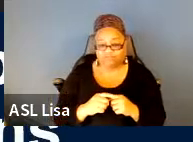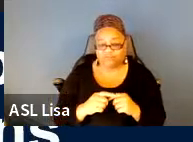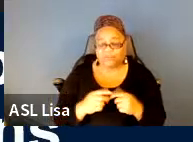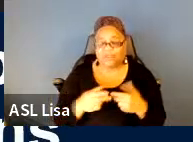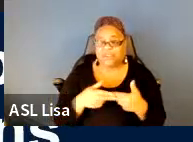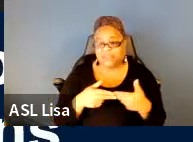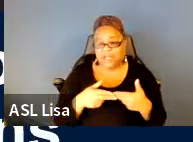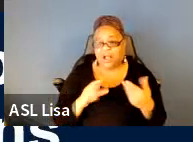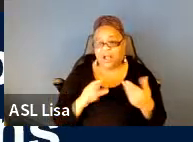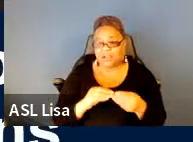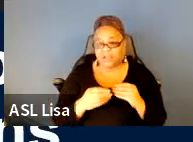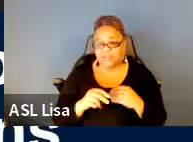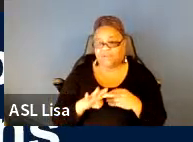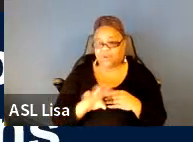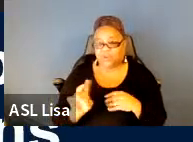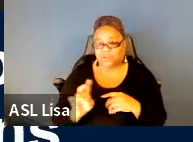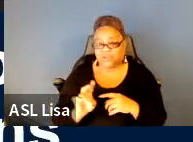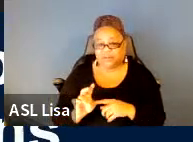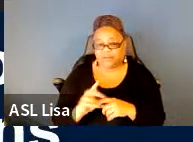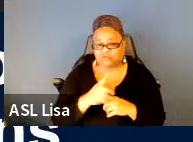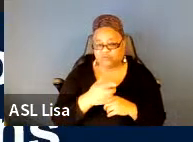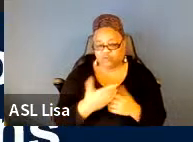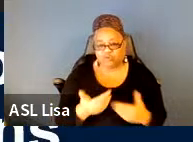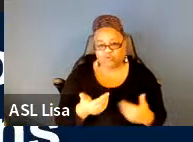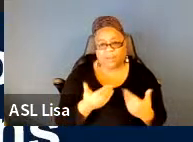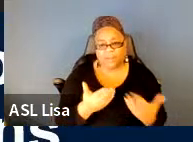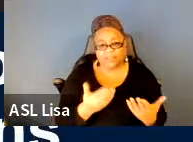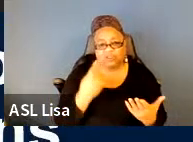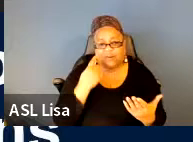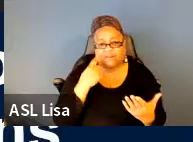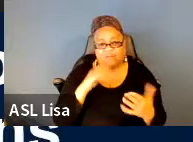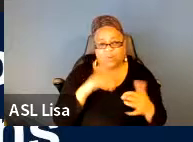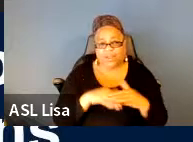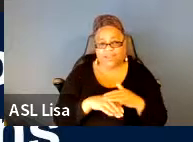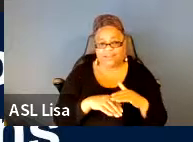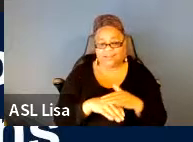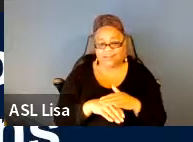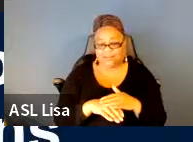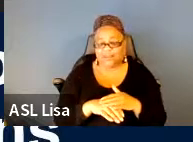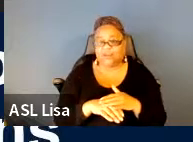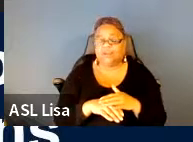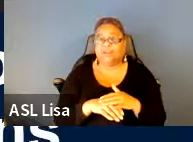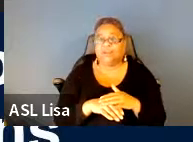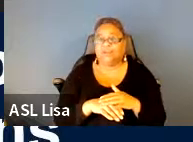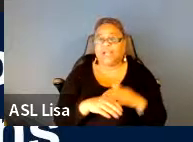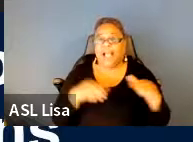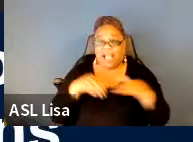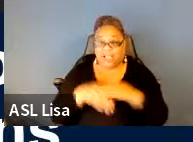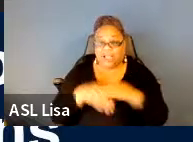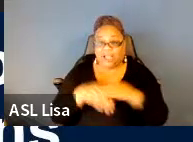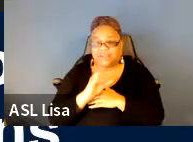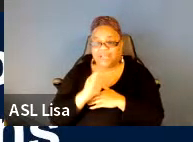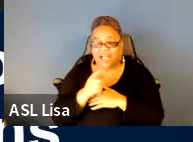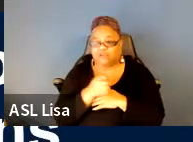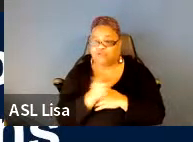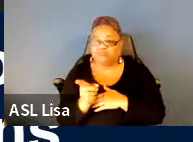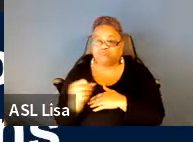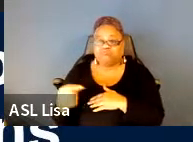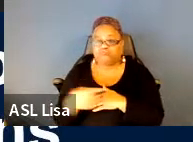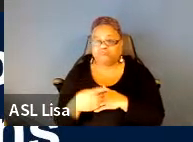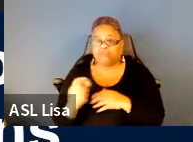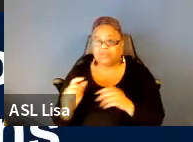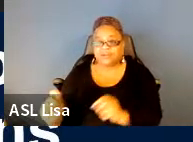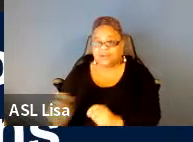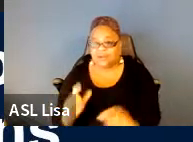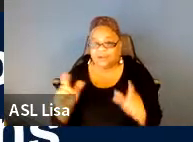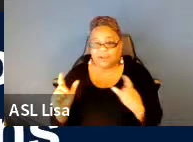Slide 47 is a recommendation for accessible entrances and directional signs. The image on the left